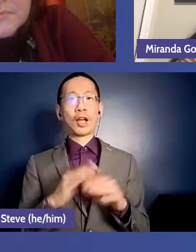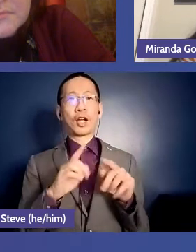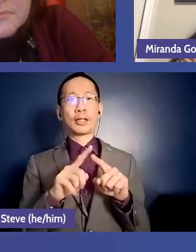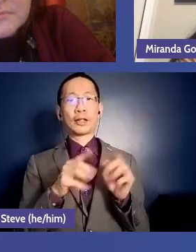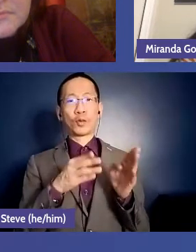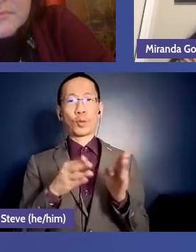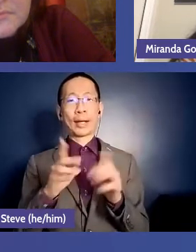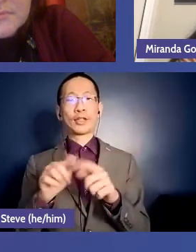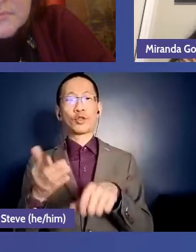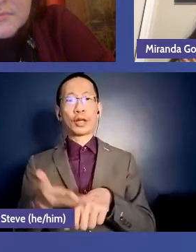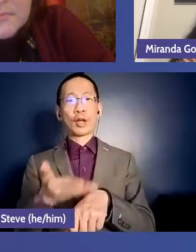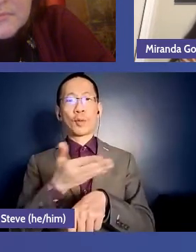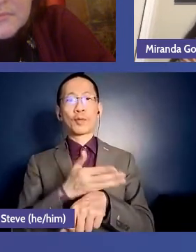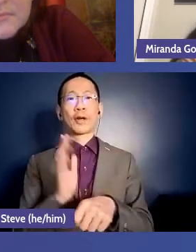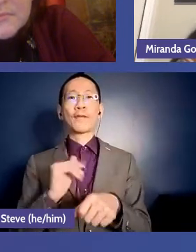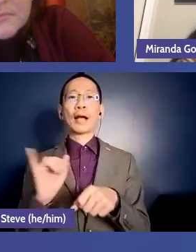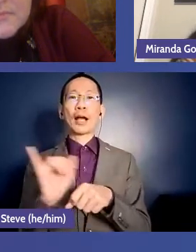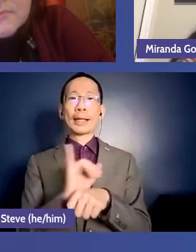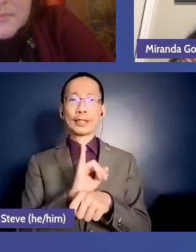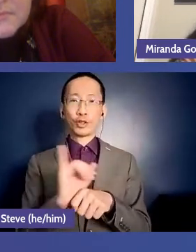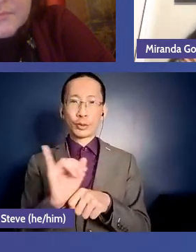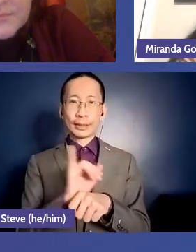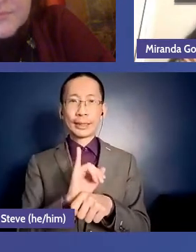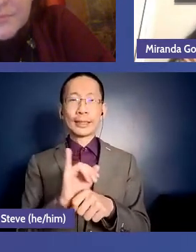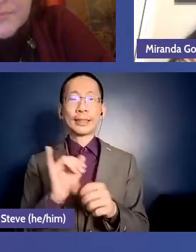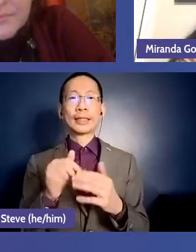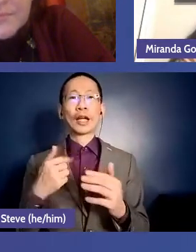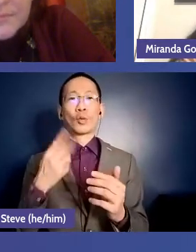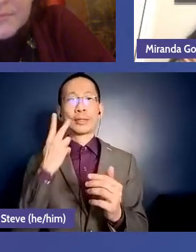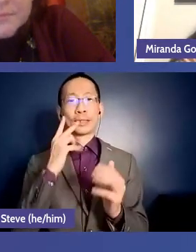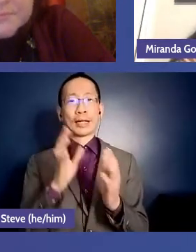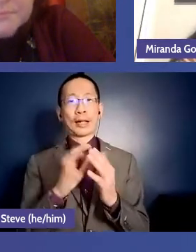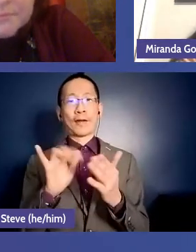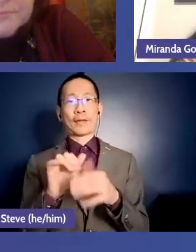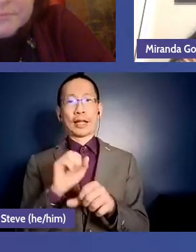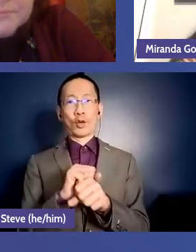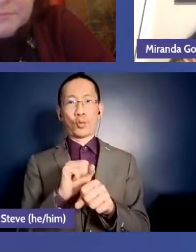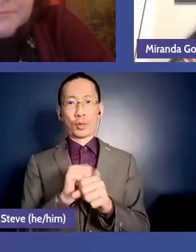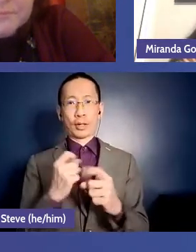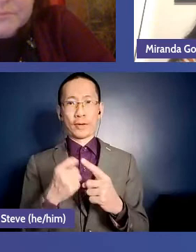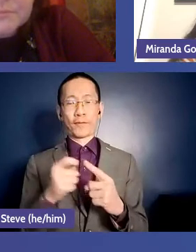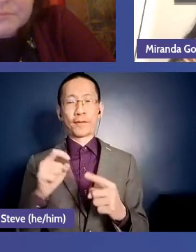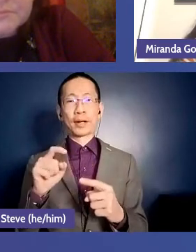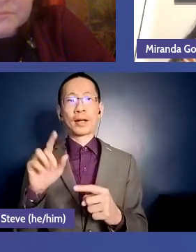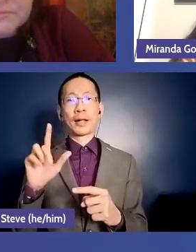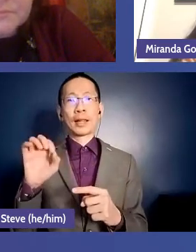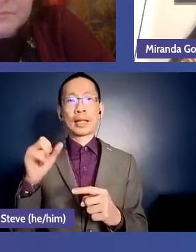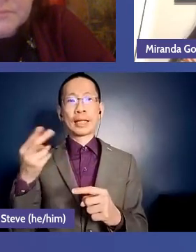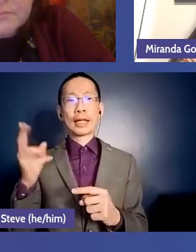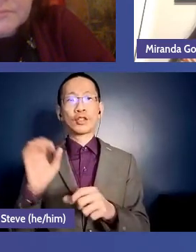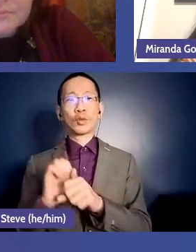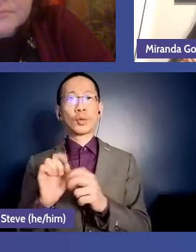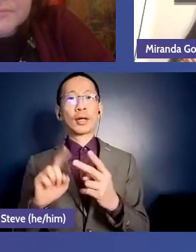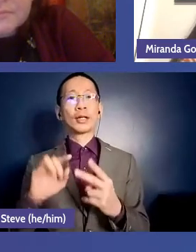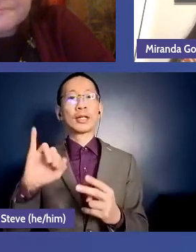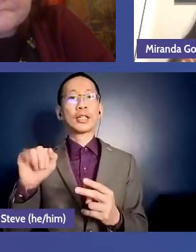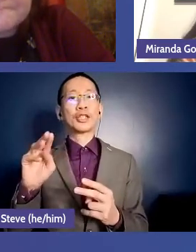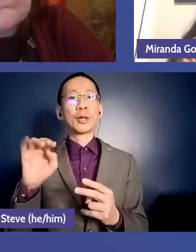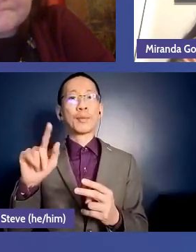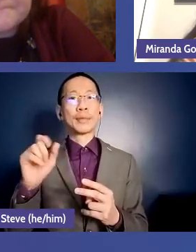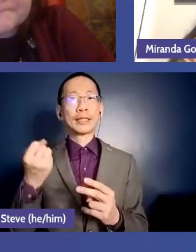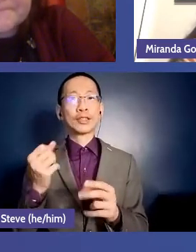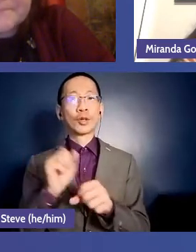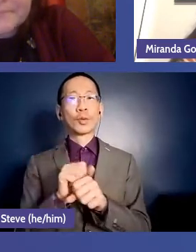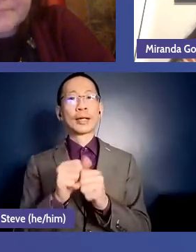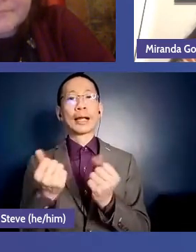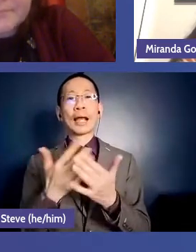to improve our industry, that we're seeing a lot of that work from Leah's work and Jamil's work, and